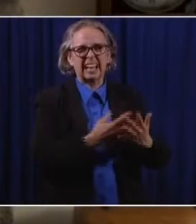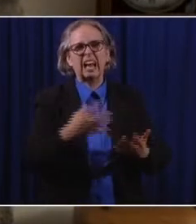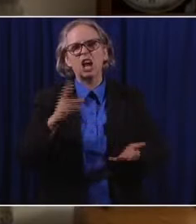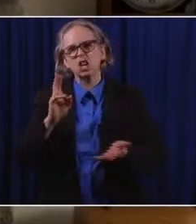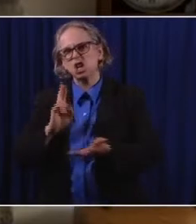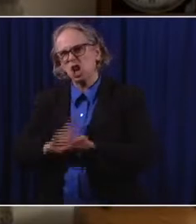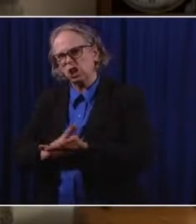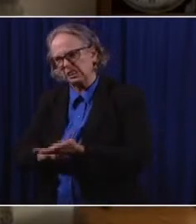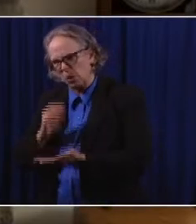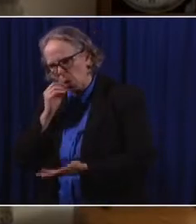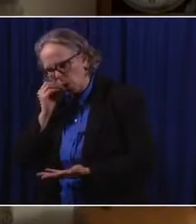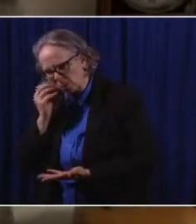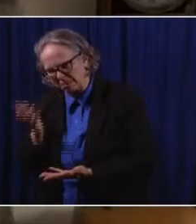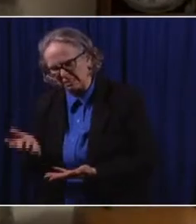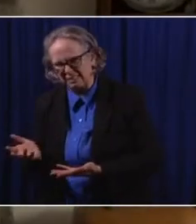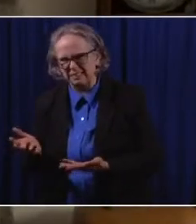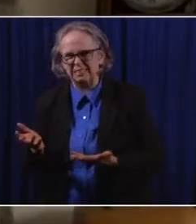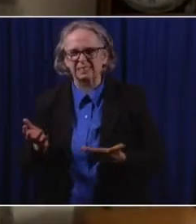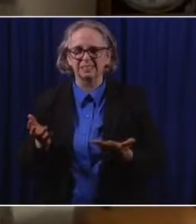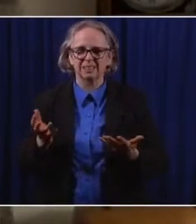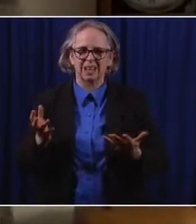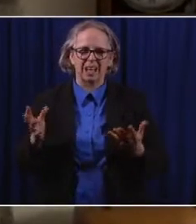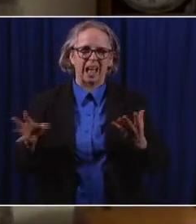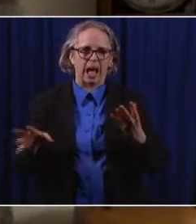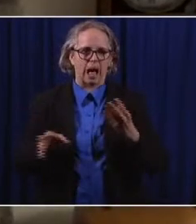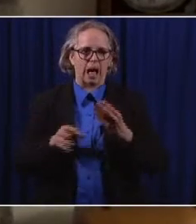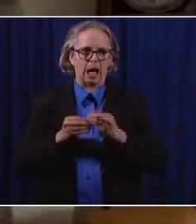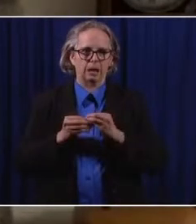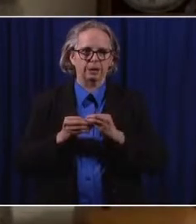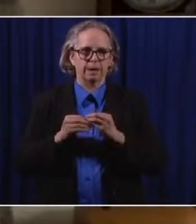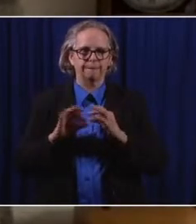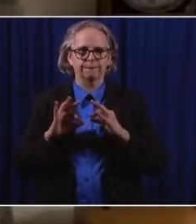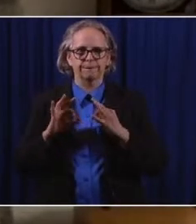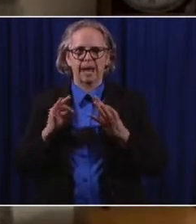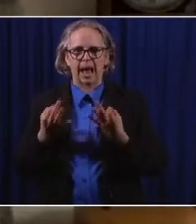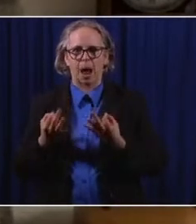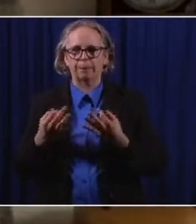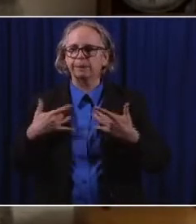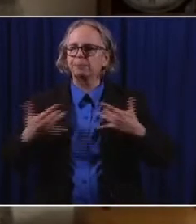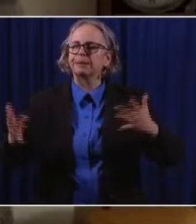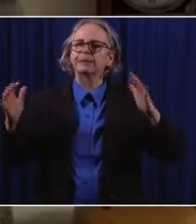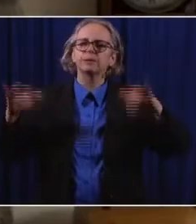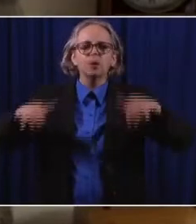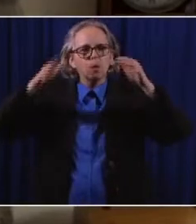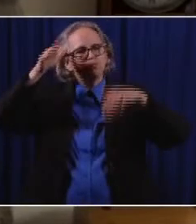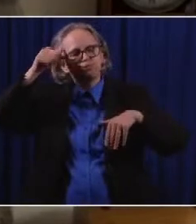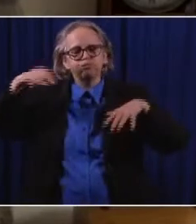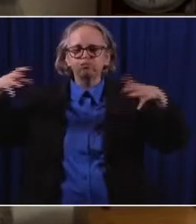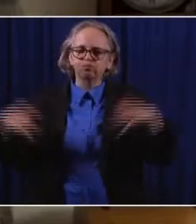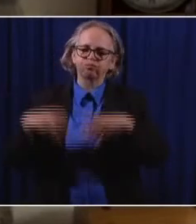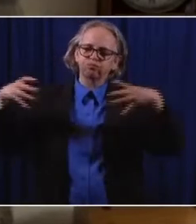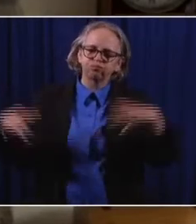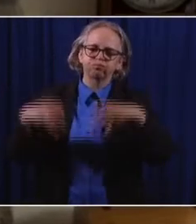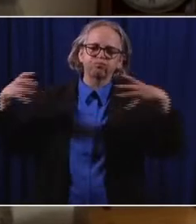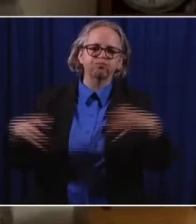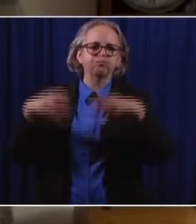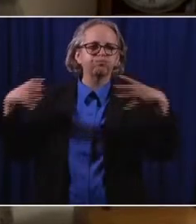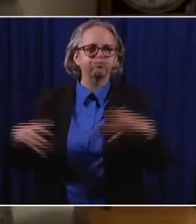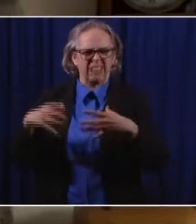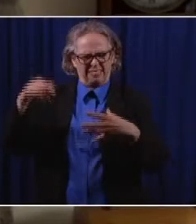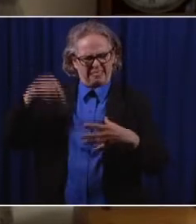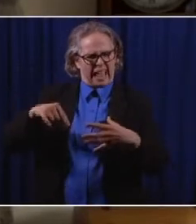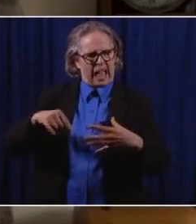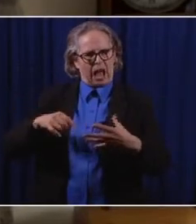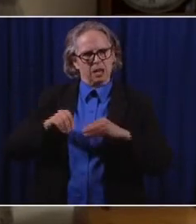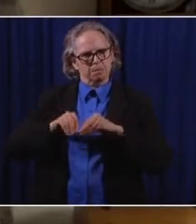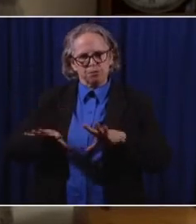facility. They also report that families continue to plan events, and that is part of big events, and that's part of the problem that